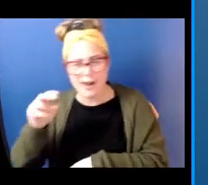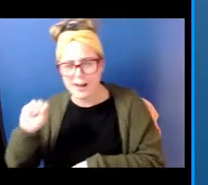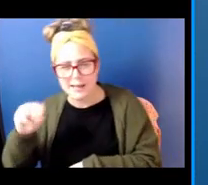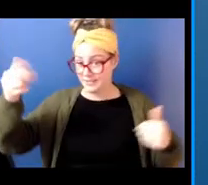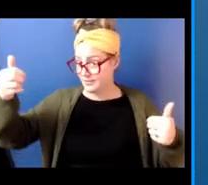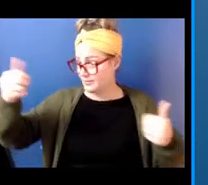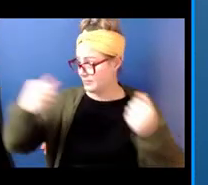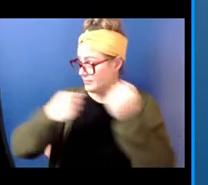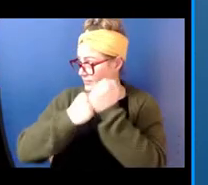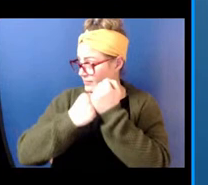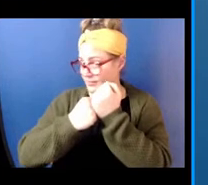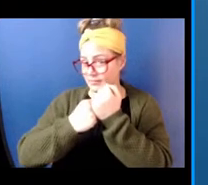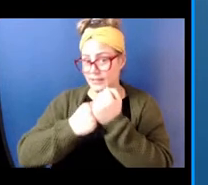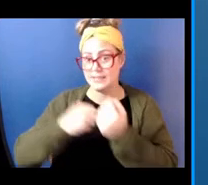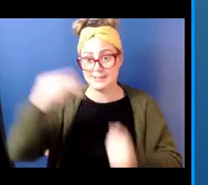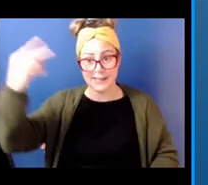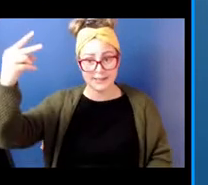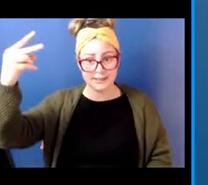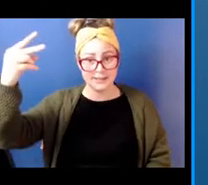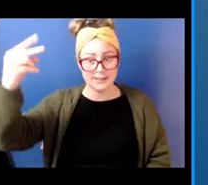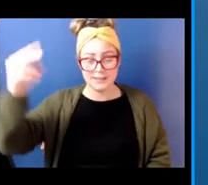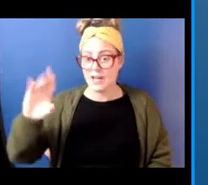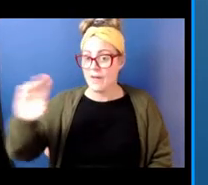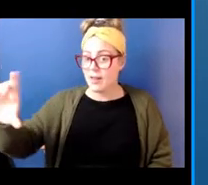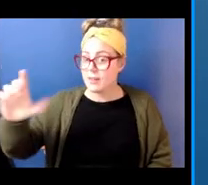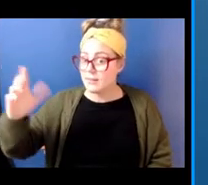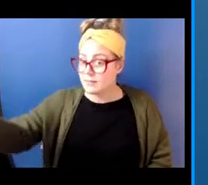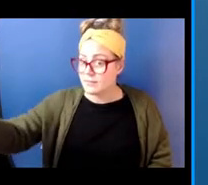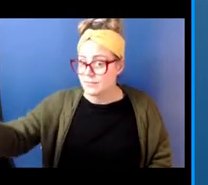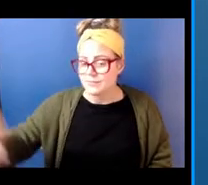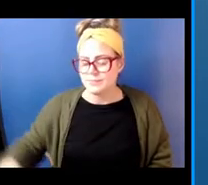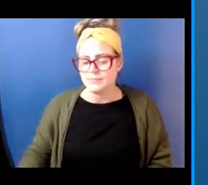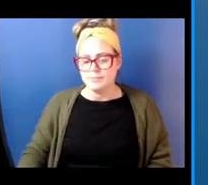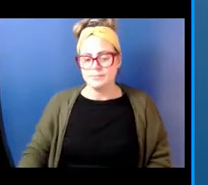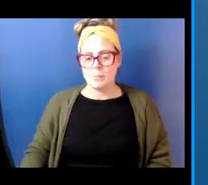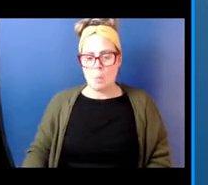so take Carol oh is